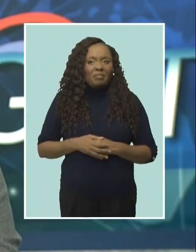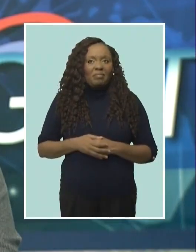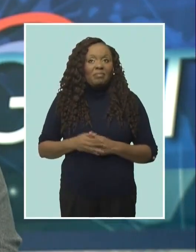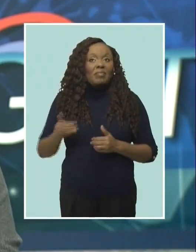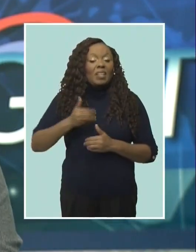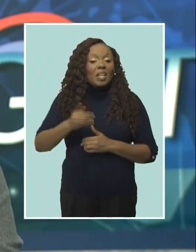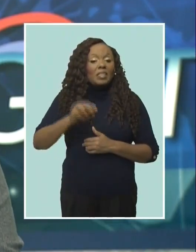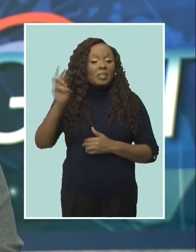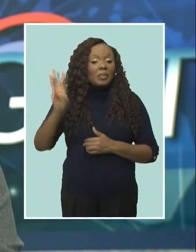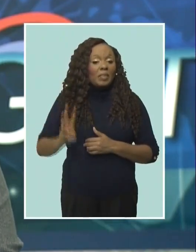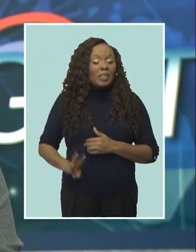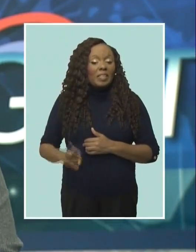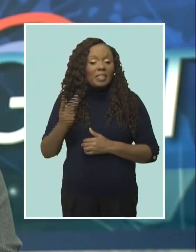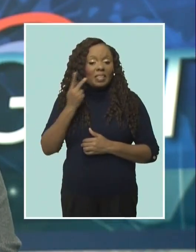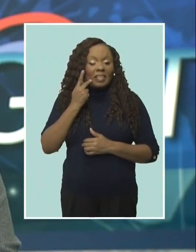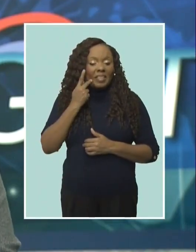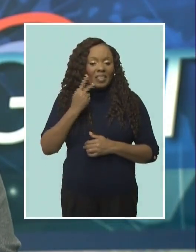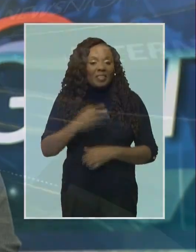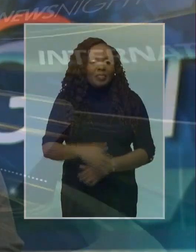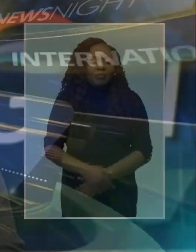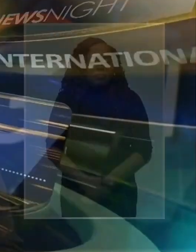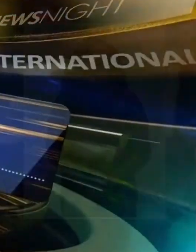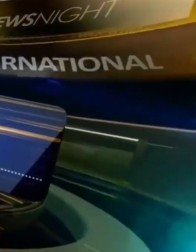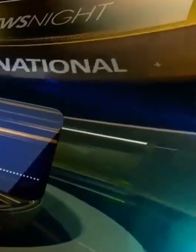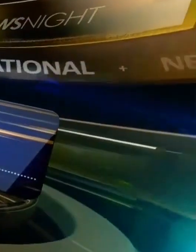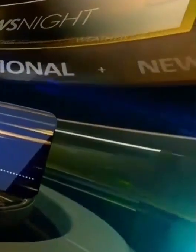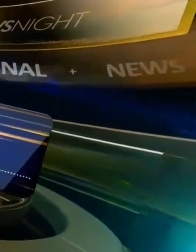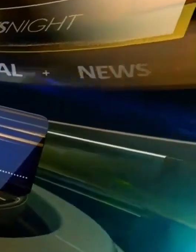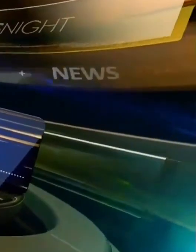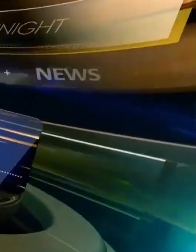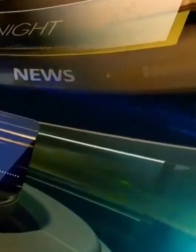Coming up, the weather with Carrie-Ann O'Neill.